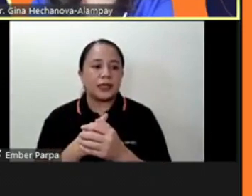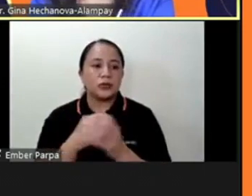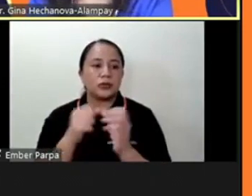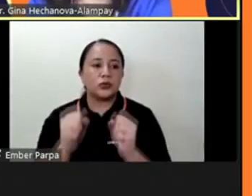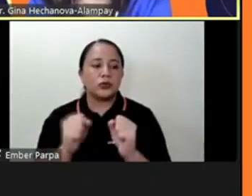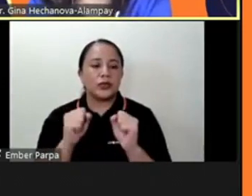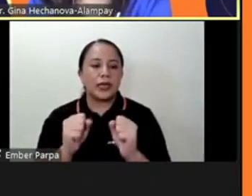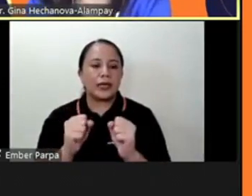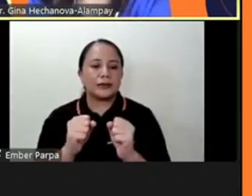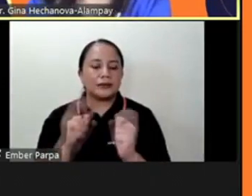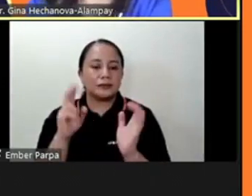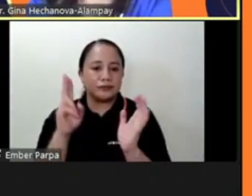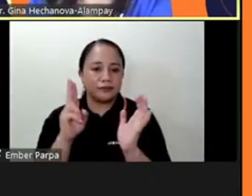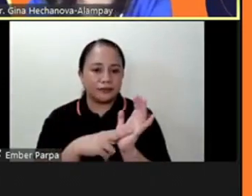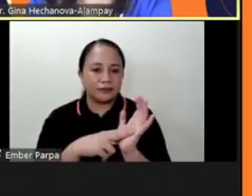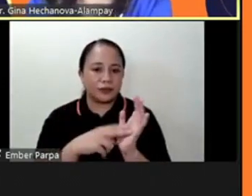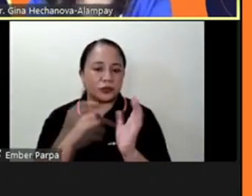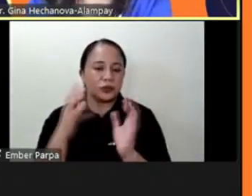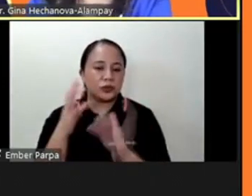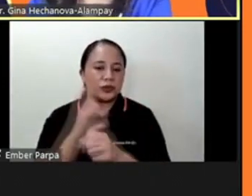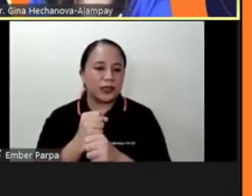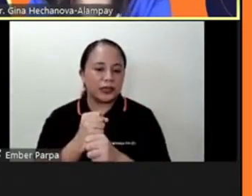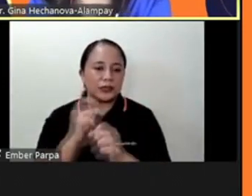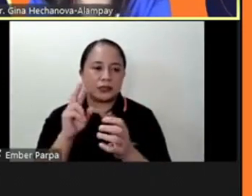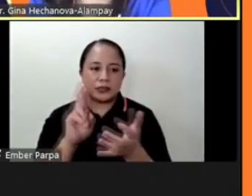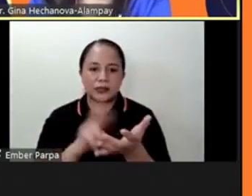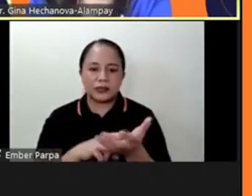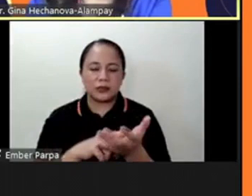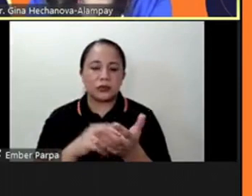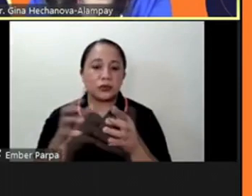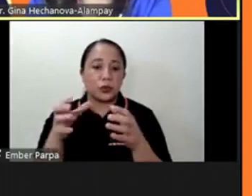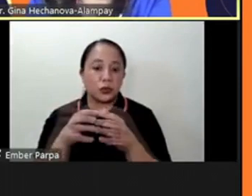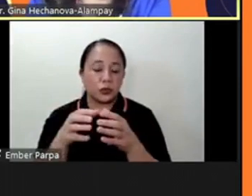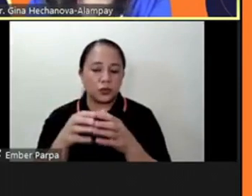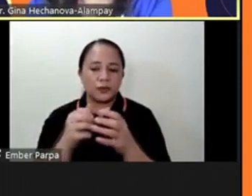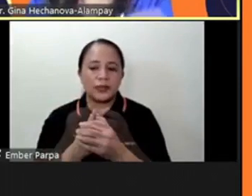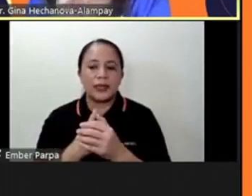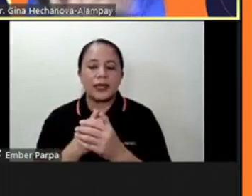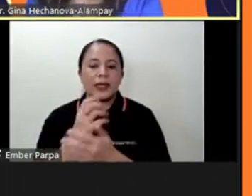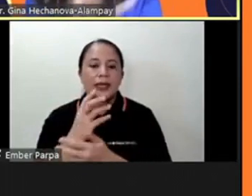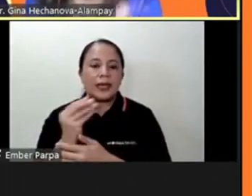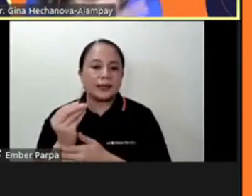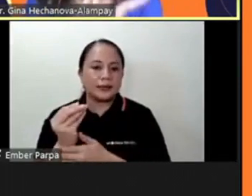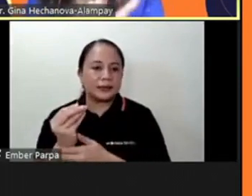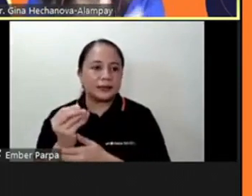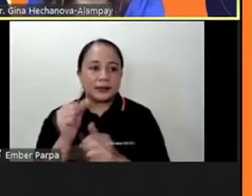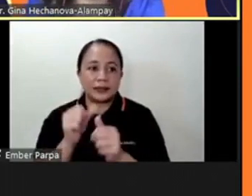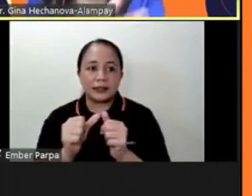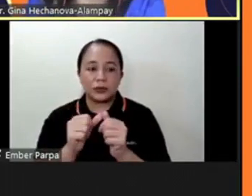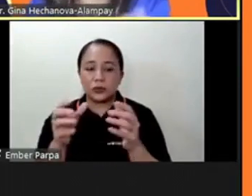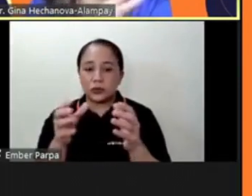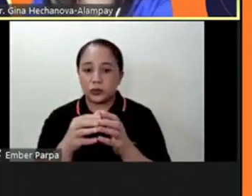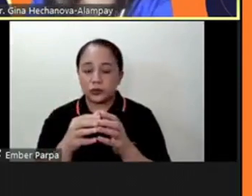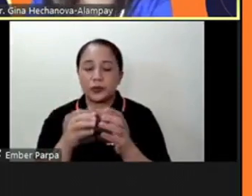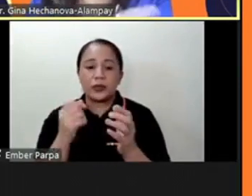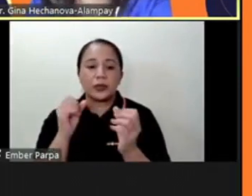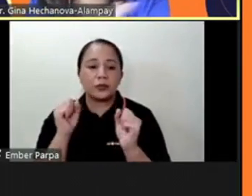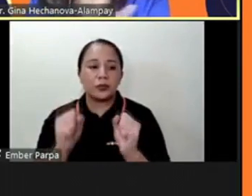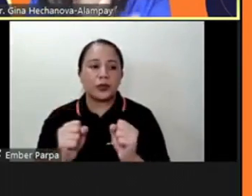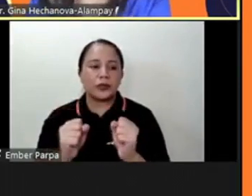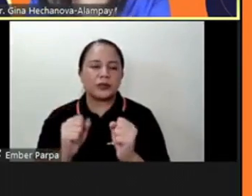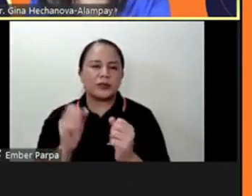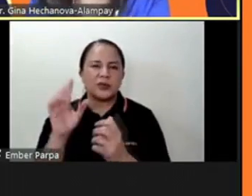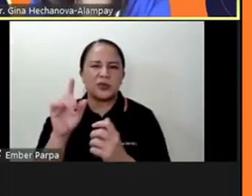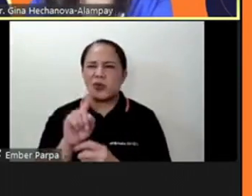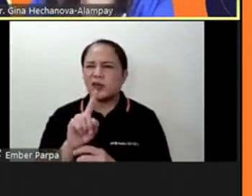can sign up to get registered into a group, and Each small group just meets maybe once